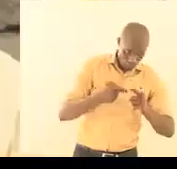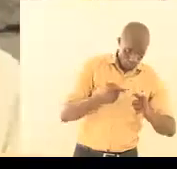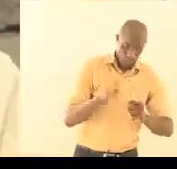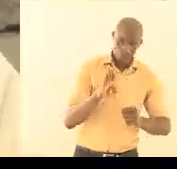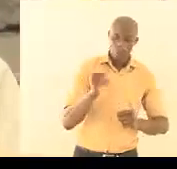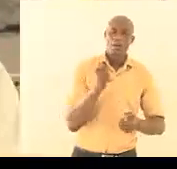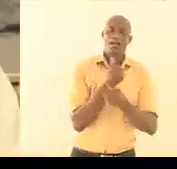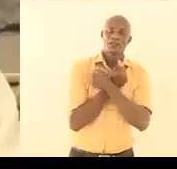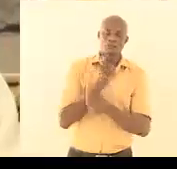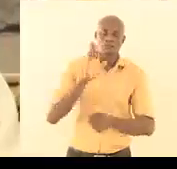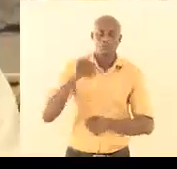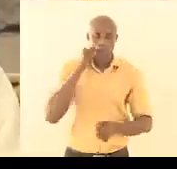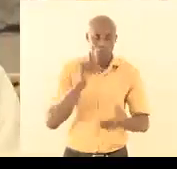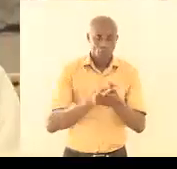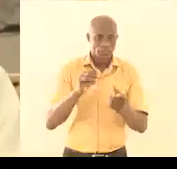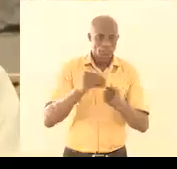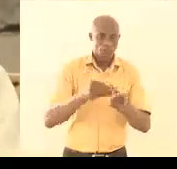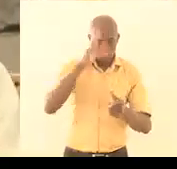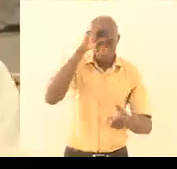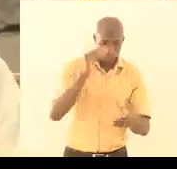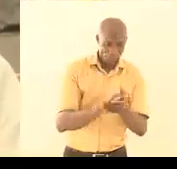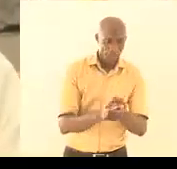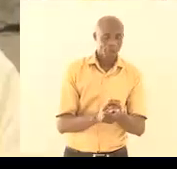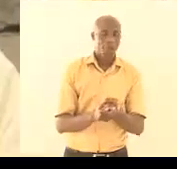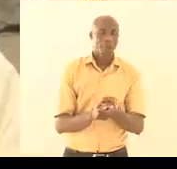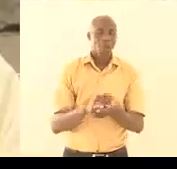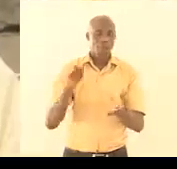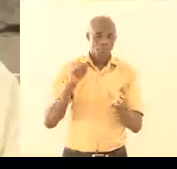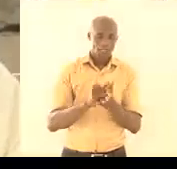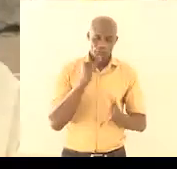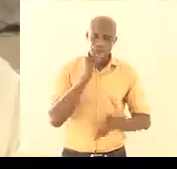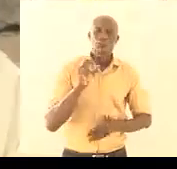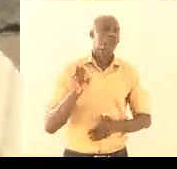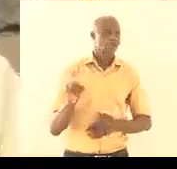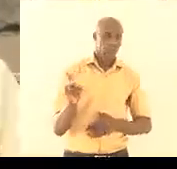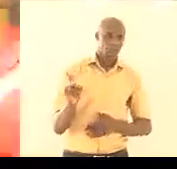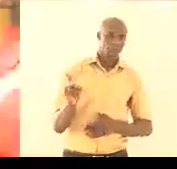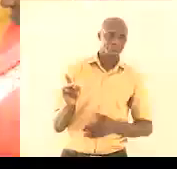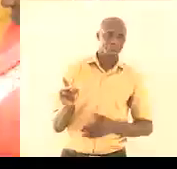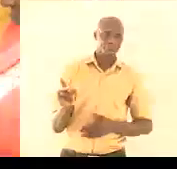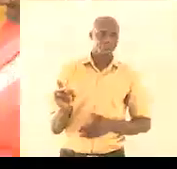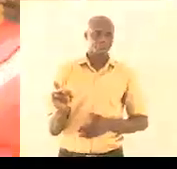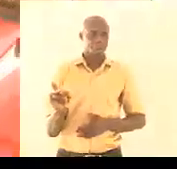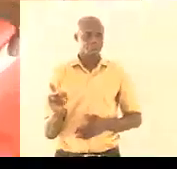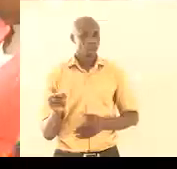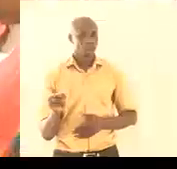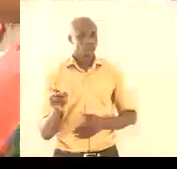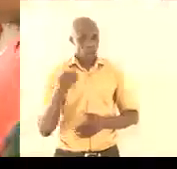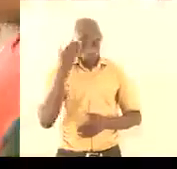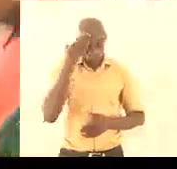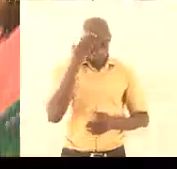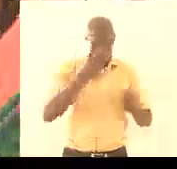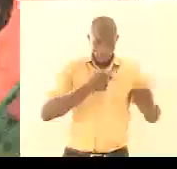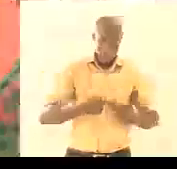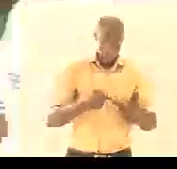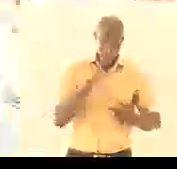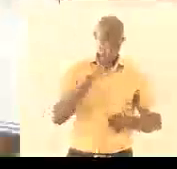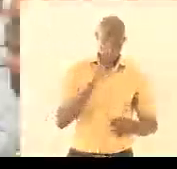loving your husband or loving your wife, that is normal. That is normal. You know, I keep saying here that hearts are meant to be